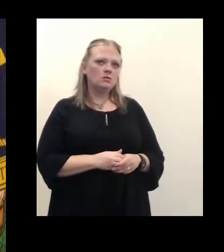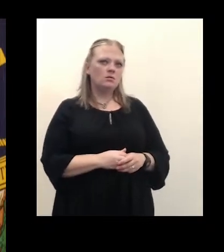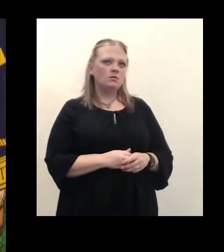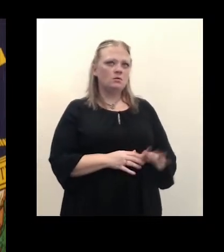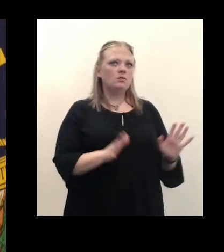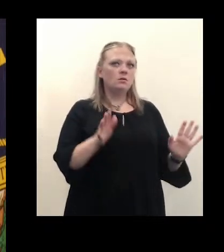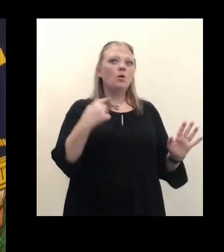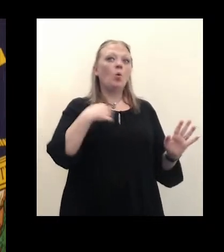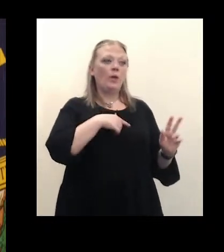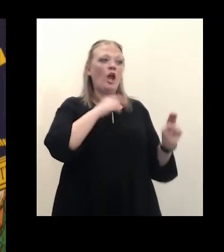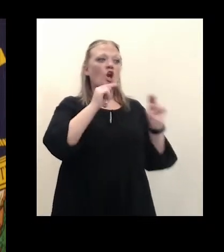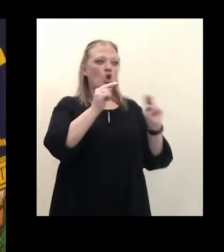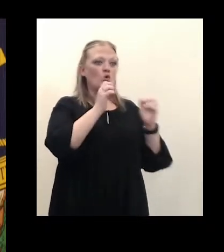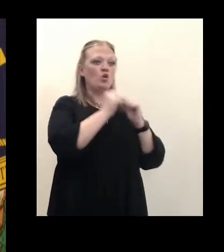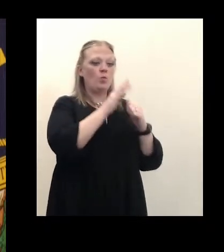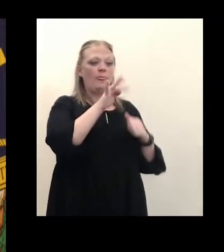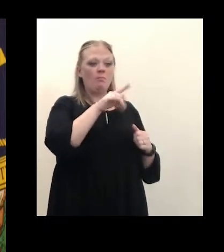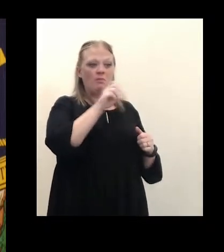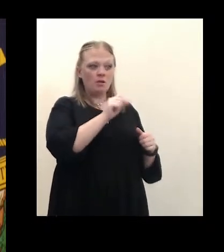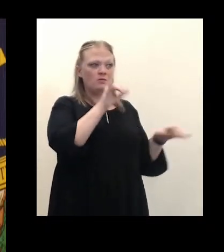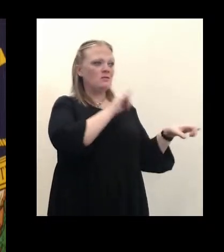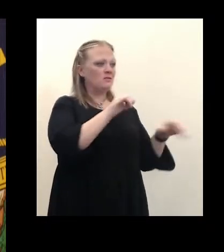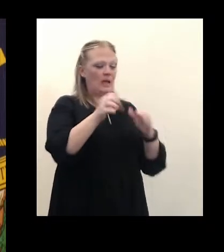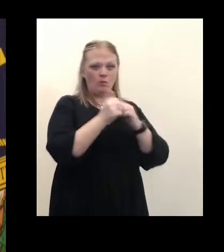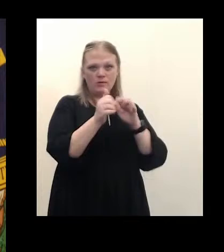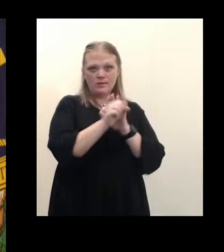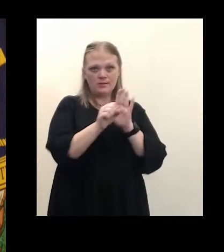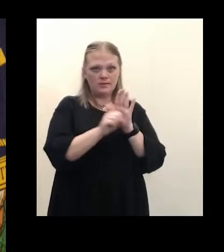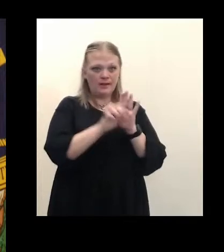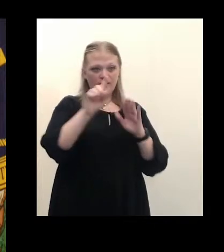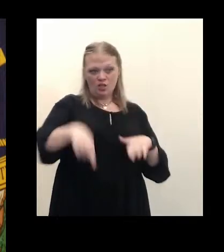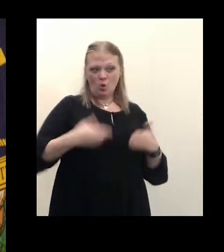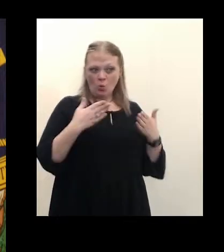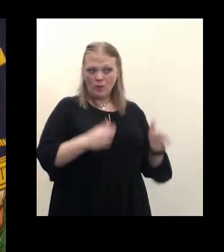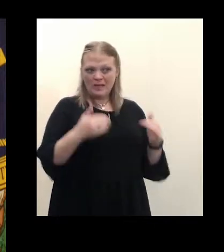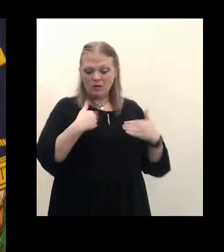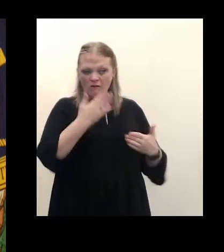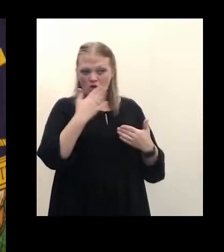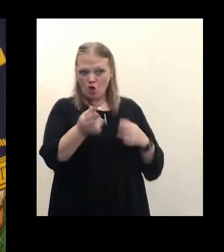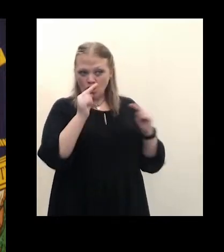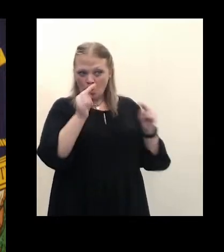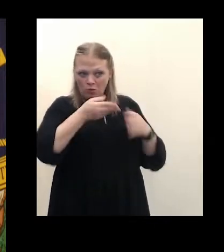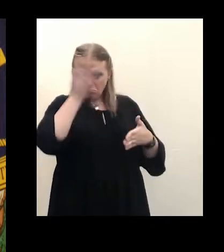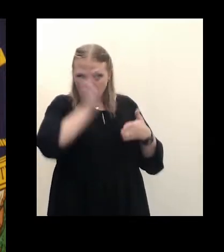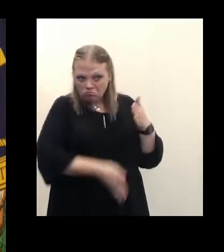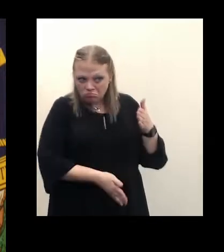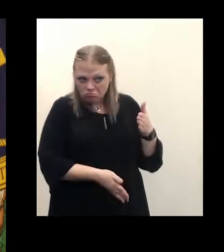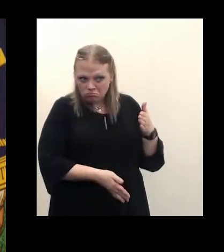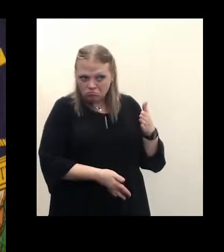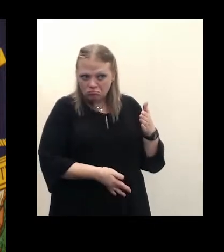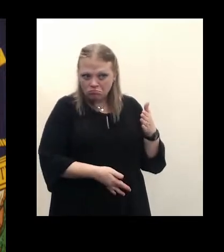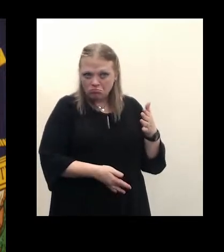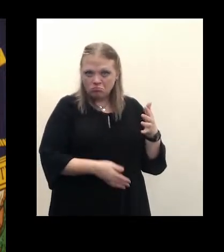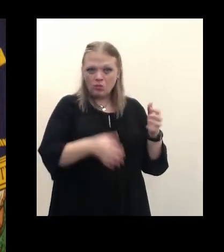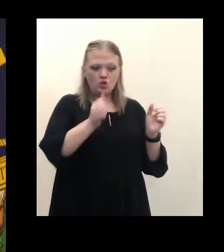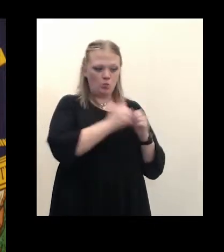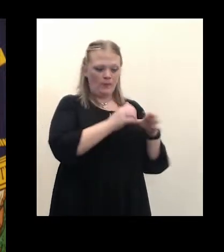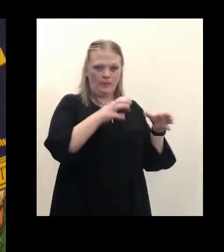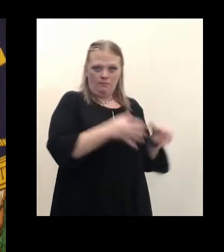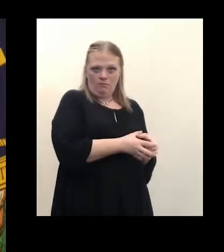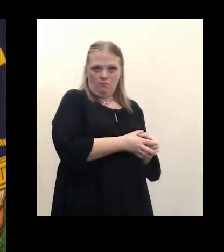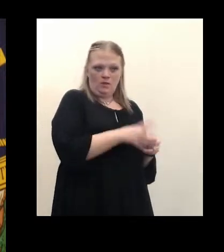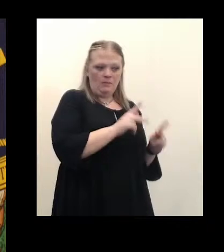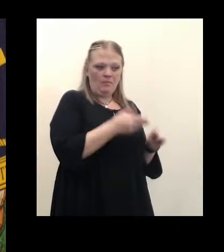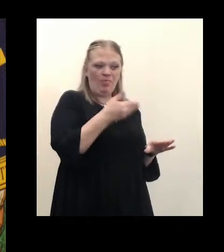negotiating with the bills like we're negotiating with the state, and the only way to get a good negotiation done is to do it among the entities that are there. When you